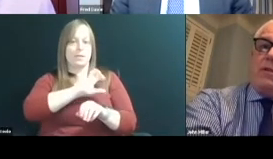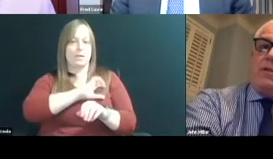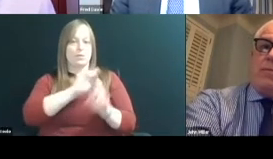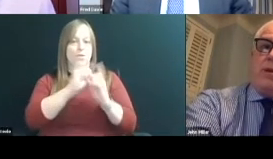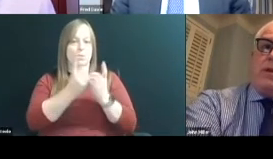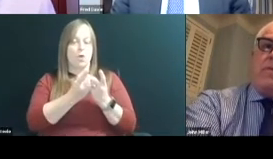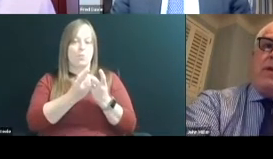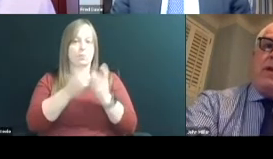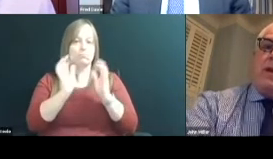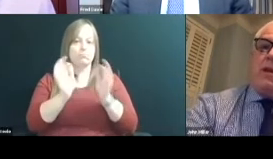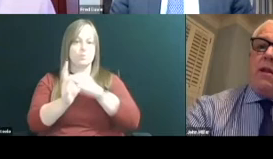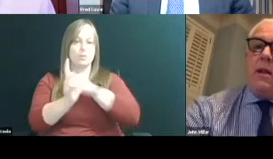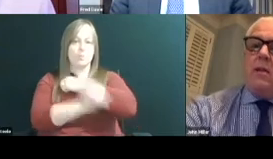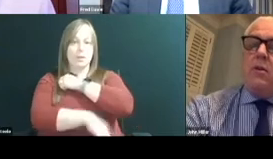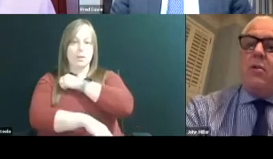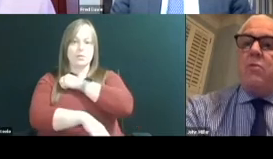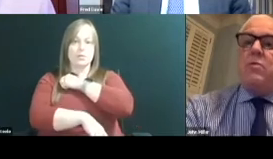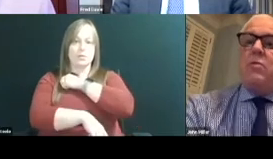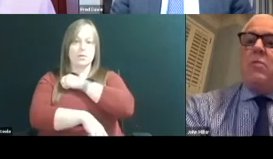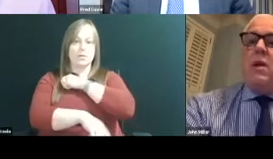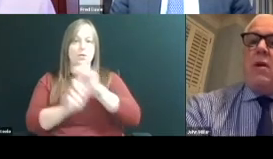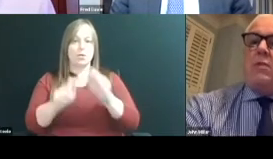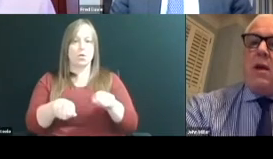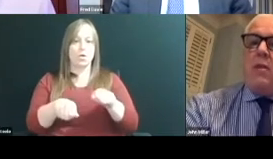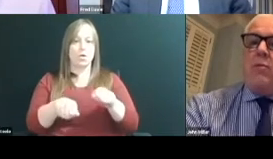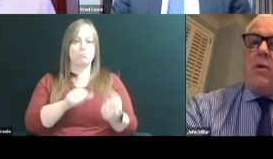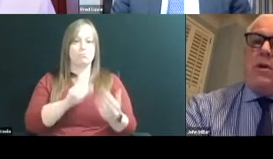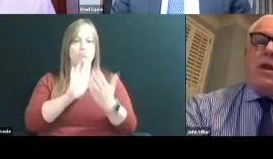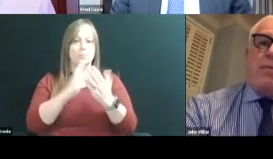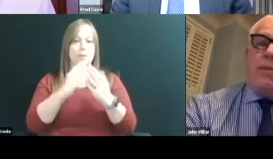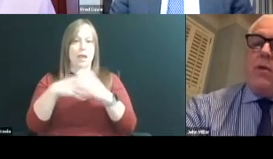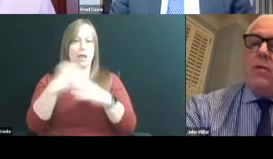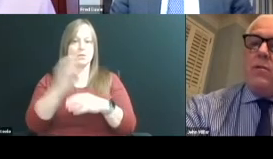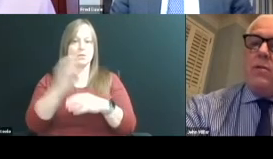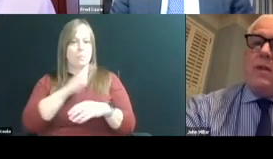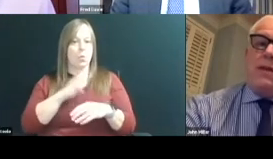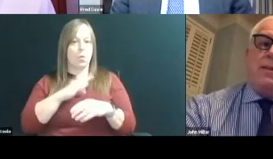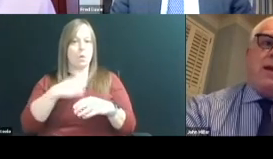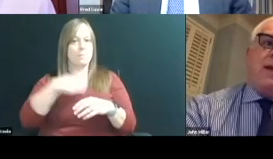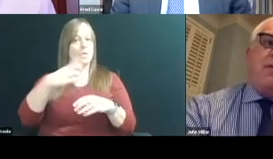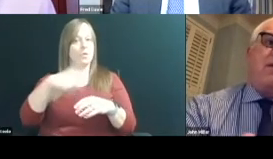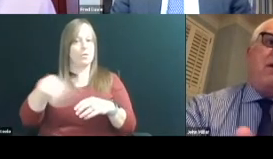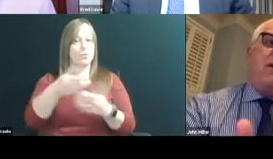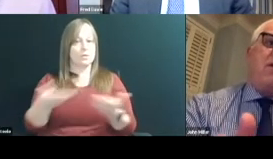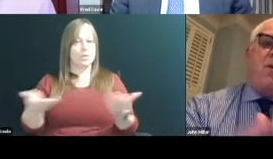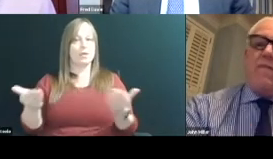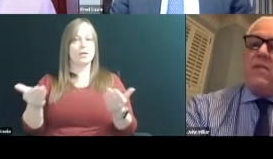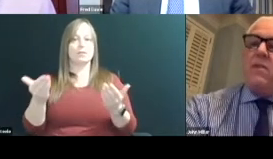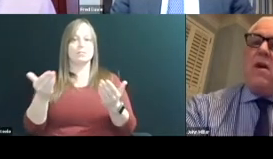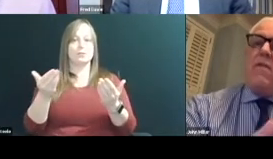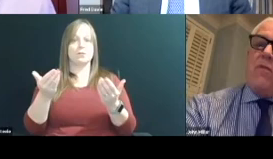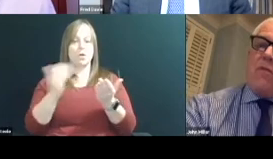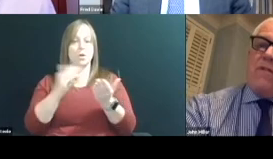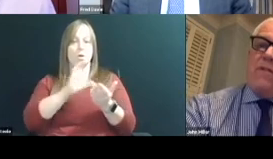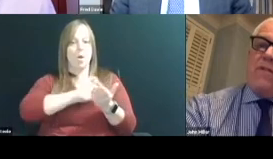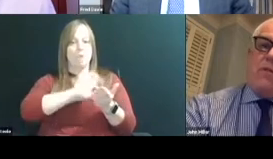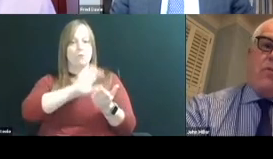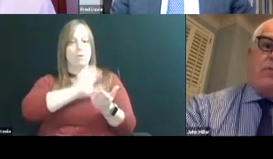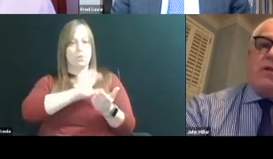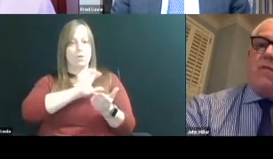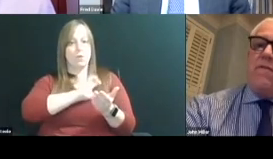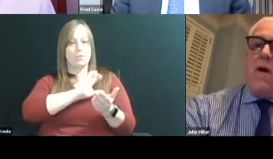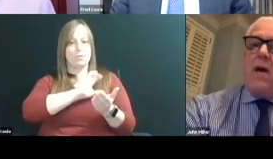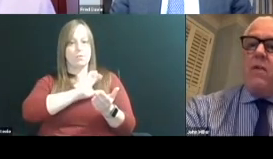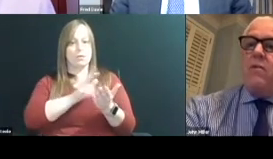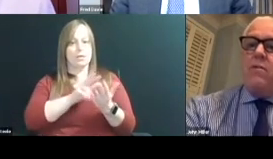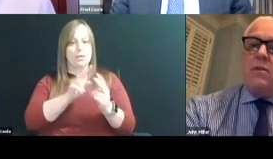to impose discipline, and that they could go to an outside board and appeal those things. And officer after officer who